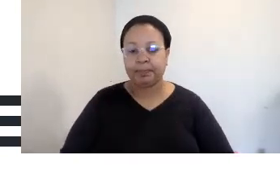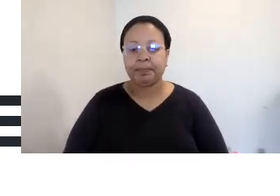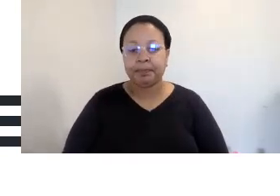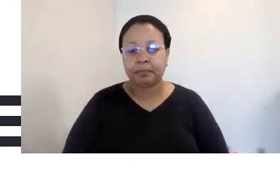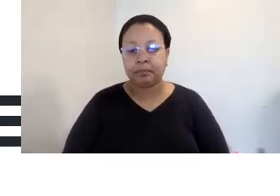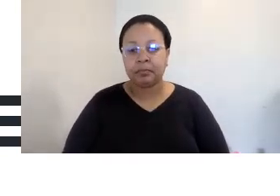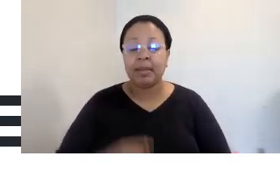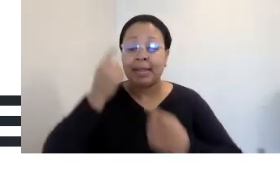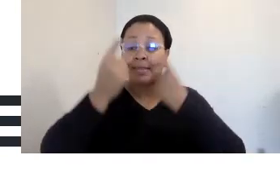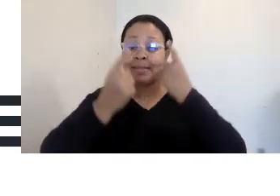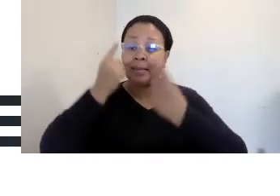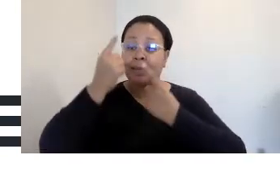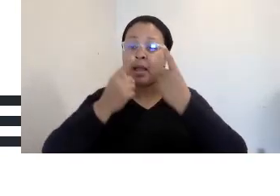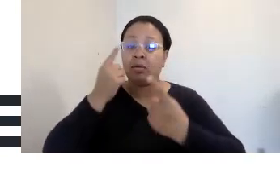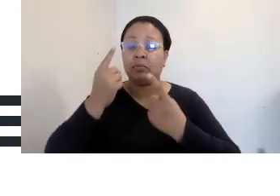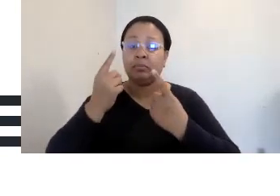Think of